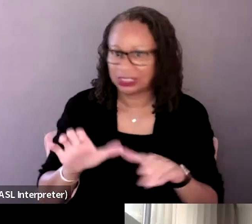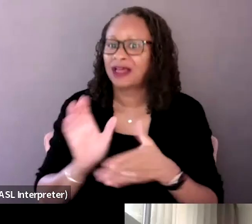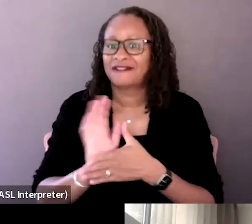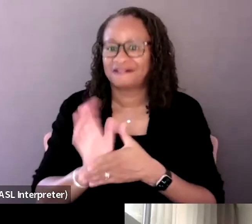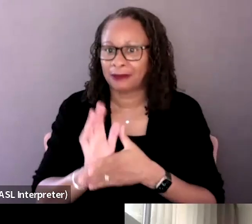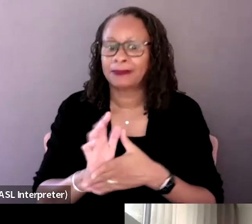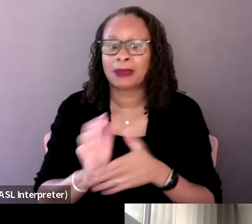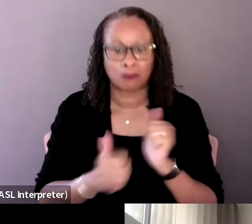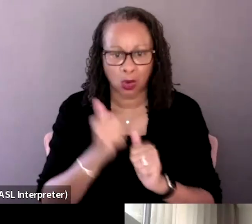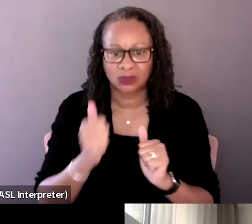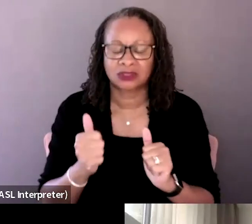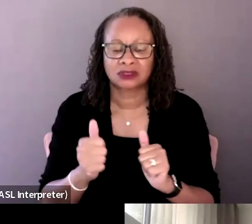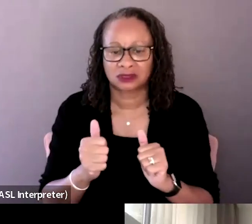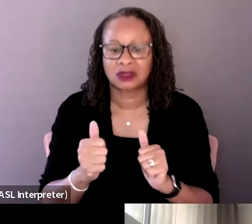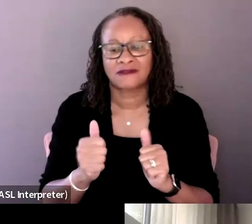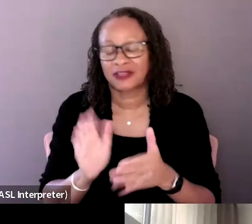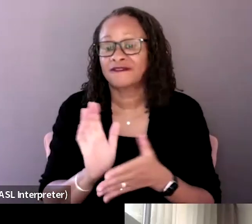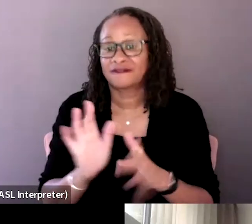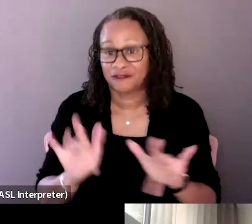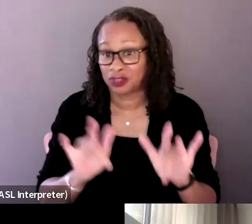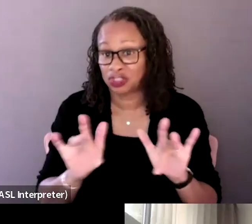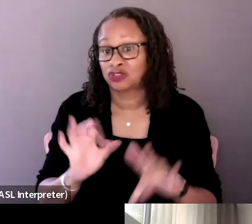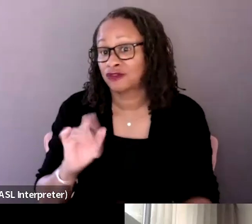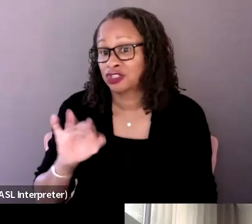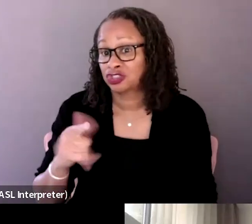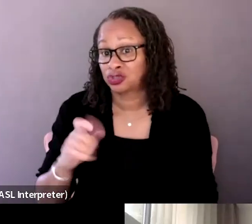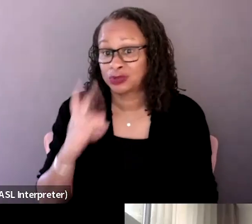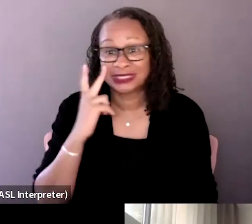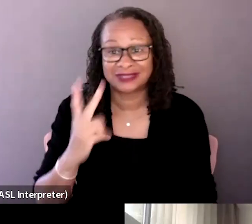of the footage at that time.